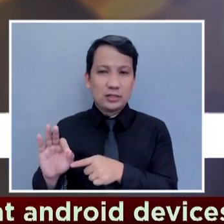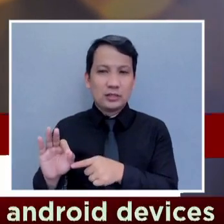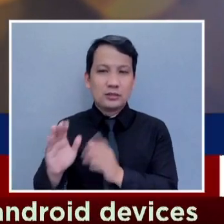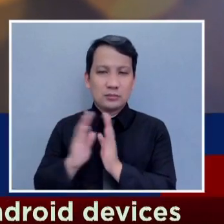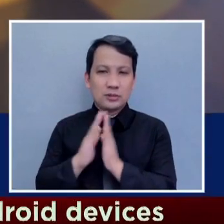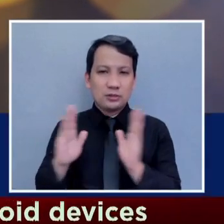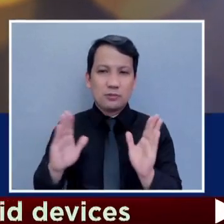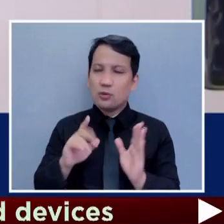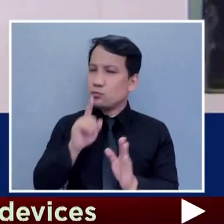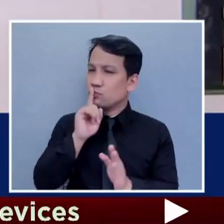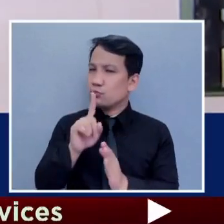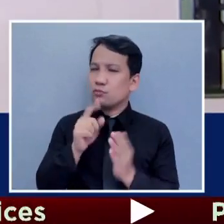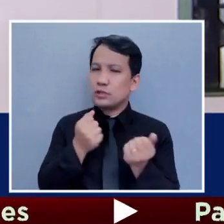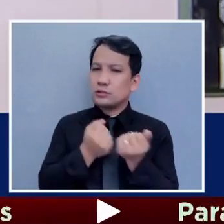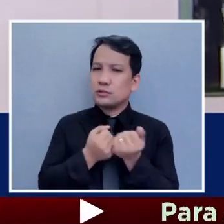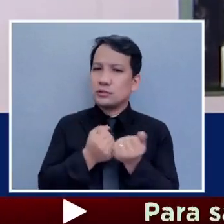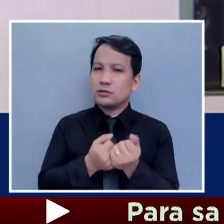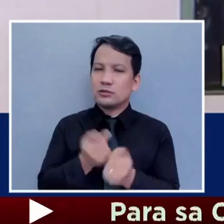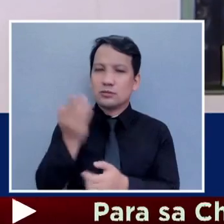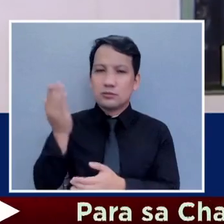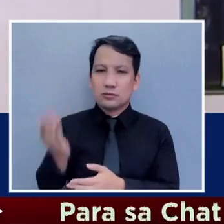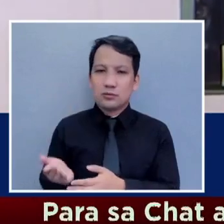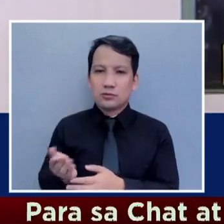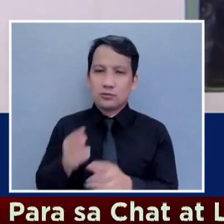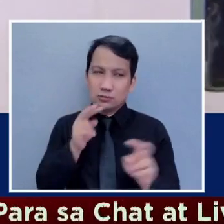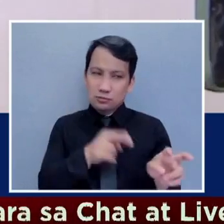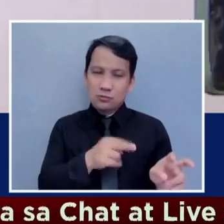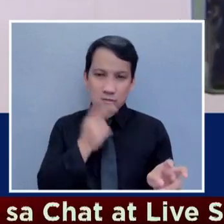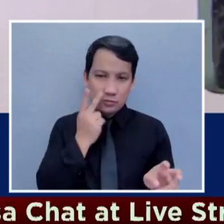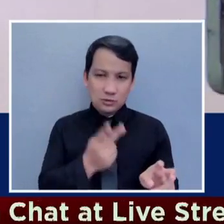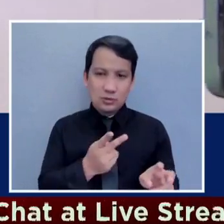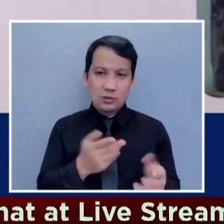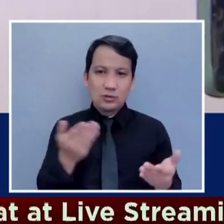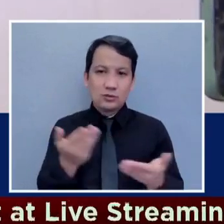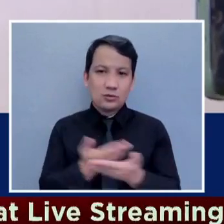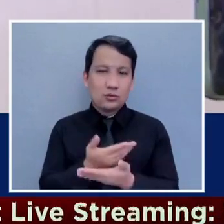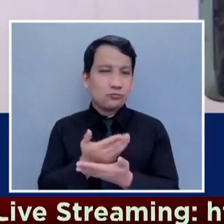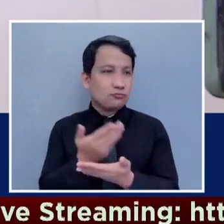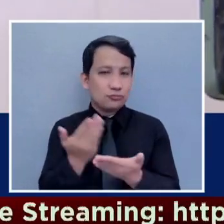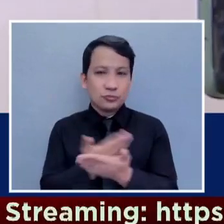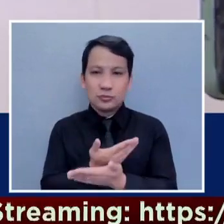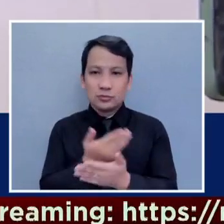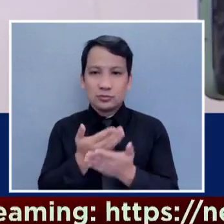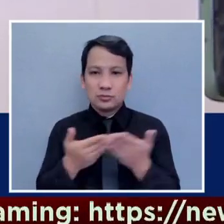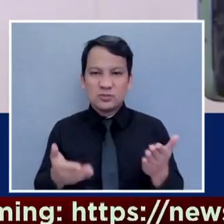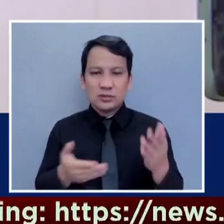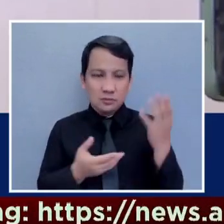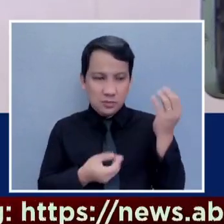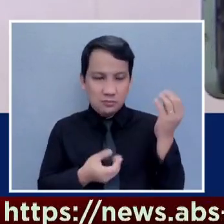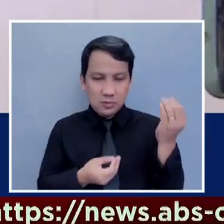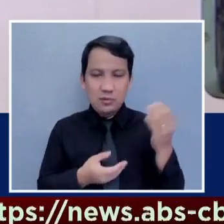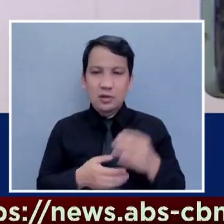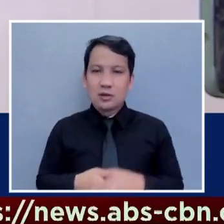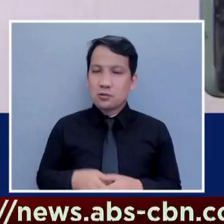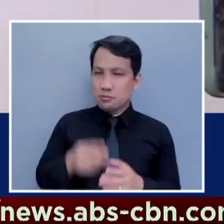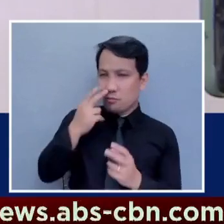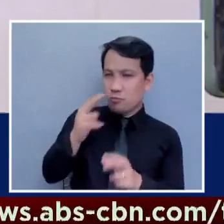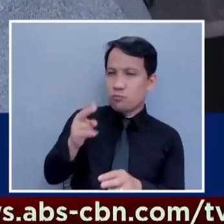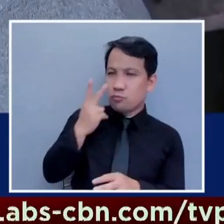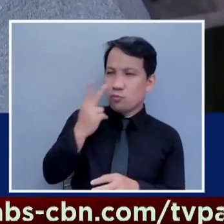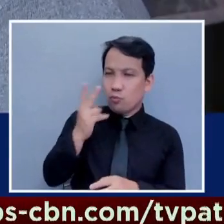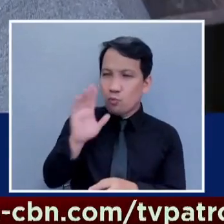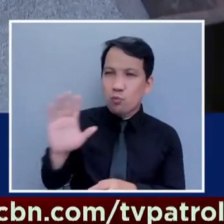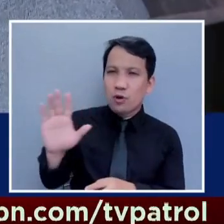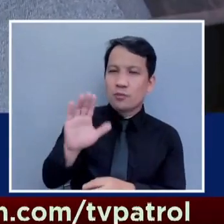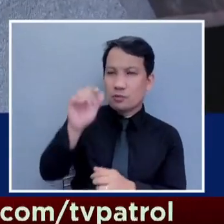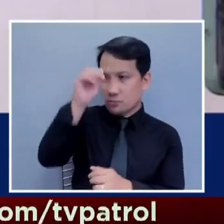very supportive. Siya kasi he's always looking through news and all of that. Yeah, updates. So when he sees something, like he always